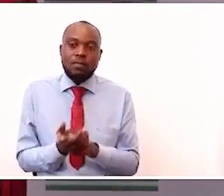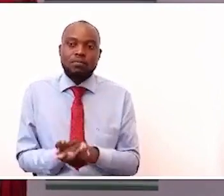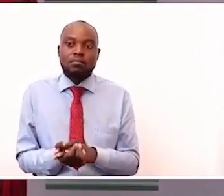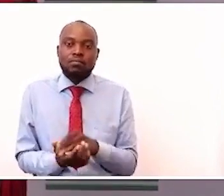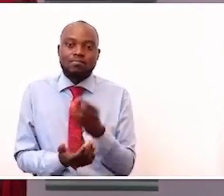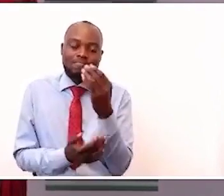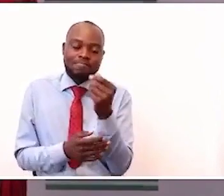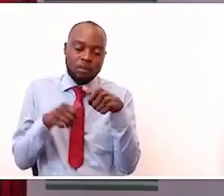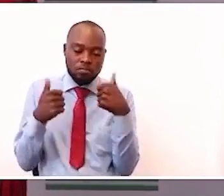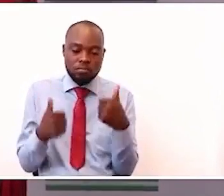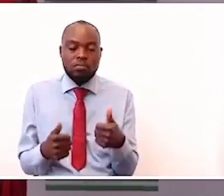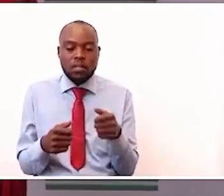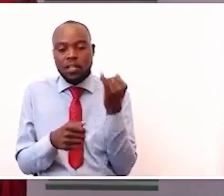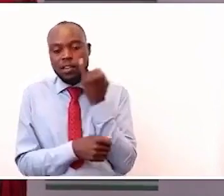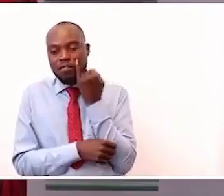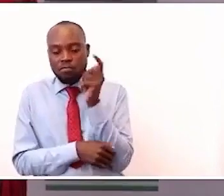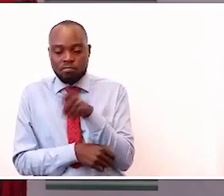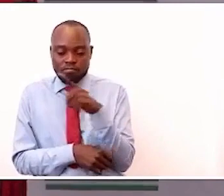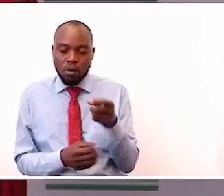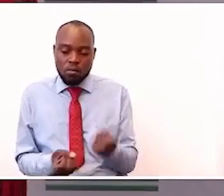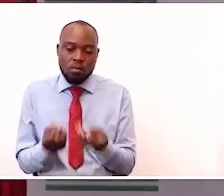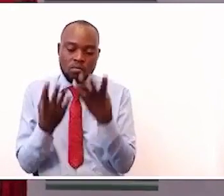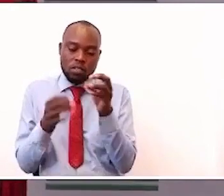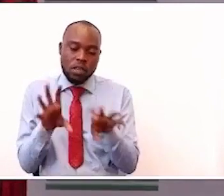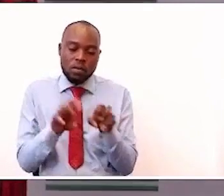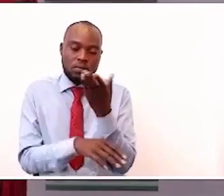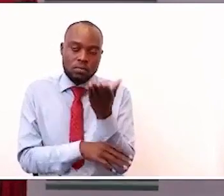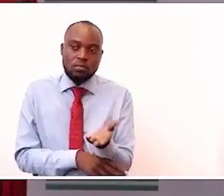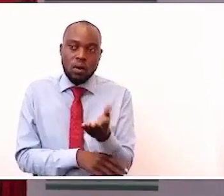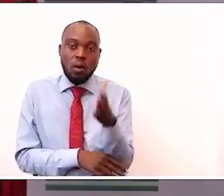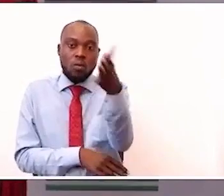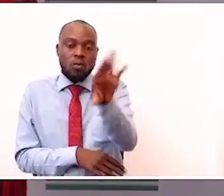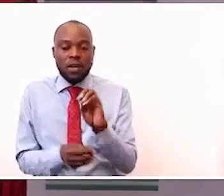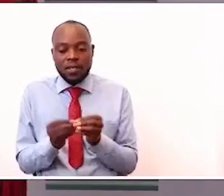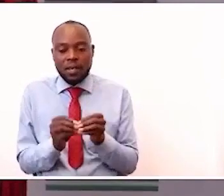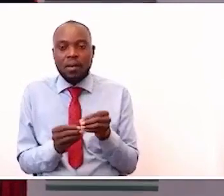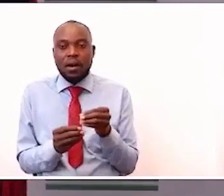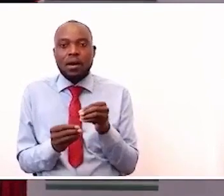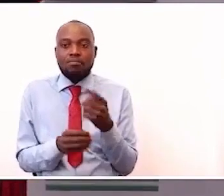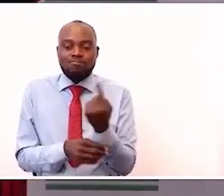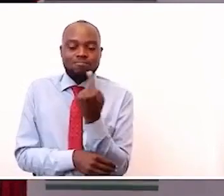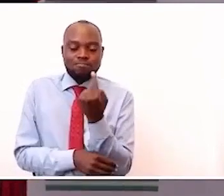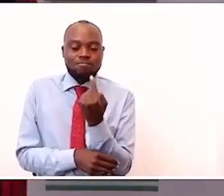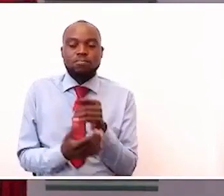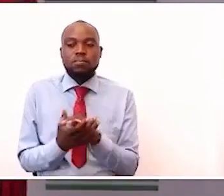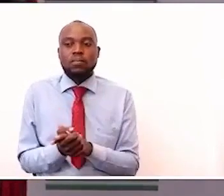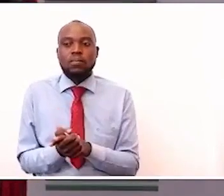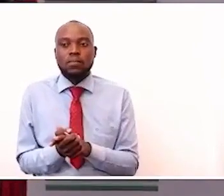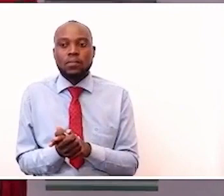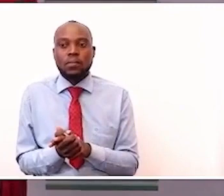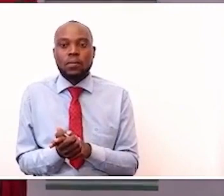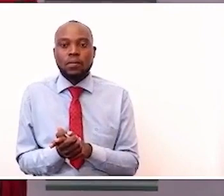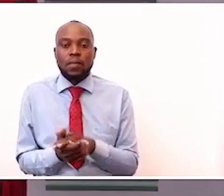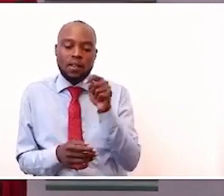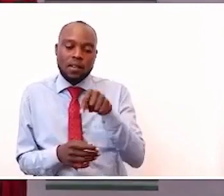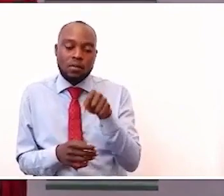goods. So if we fail producing those goods, somebody else will do it on our own, and they are doing today. Today they are doing.